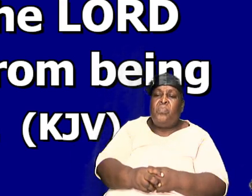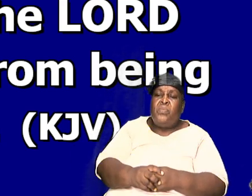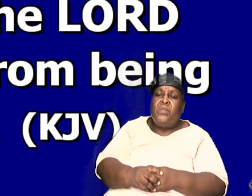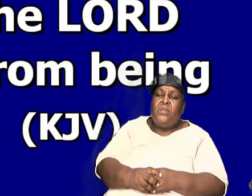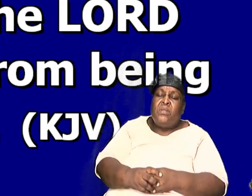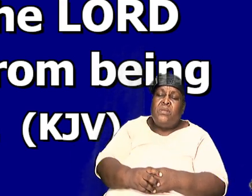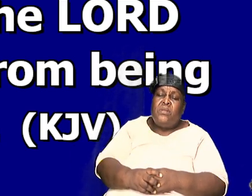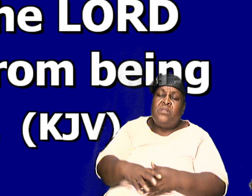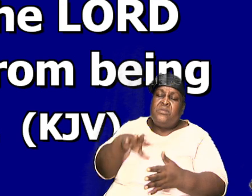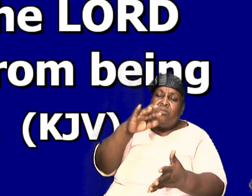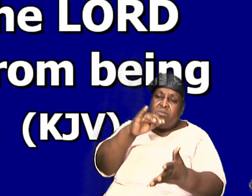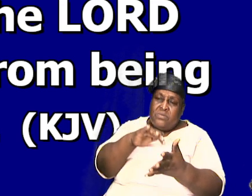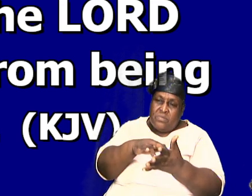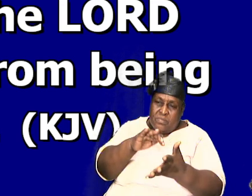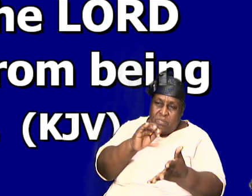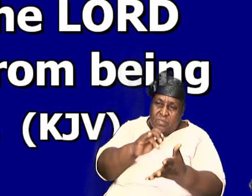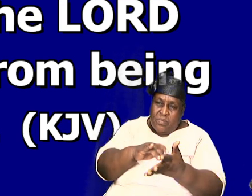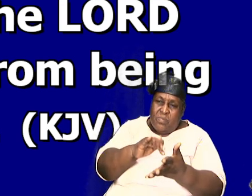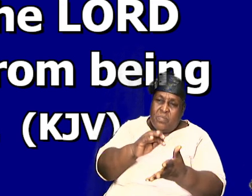study,